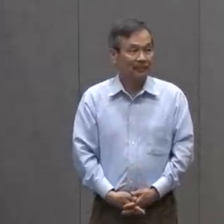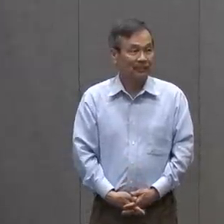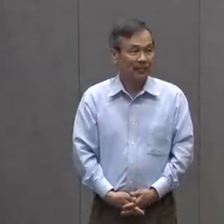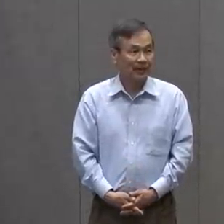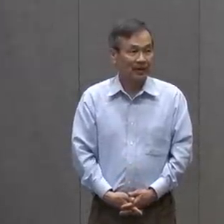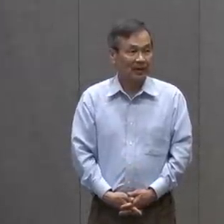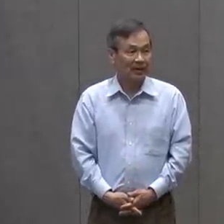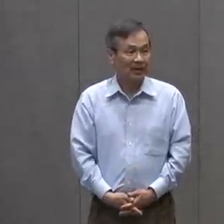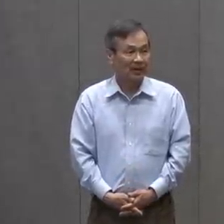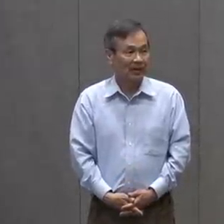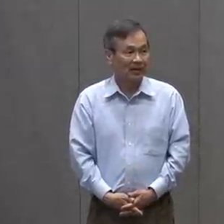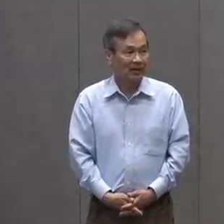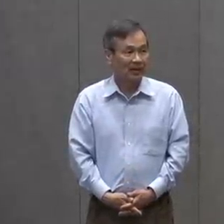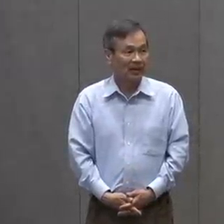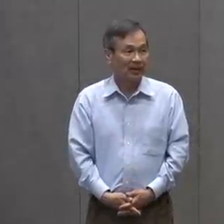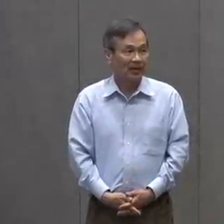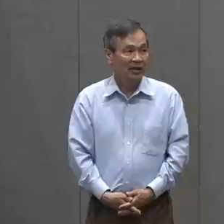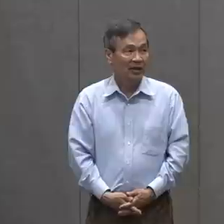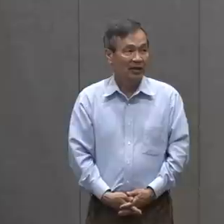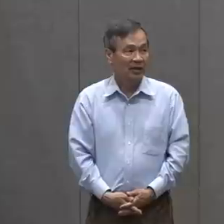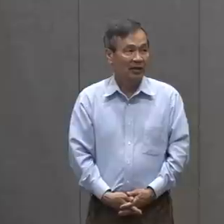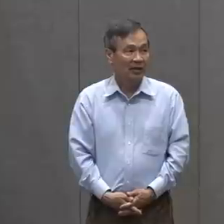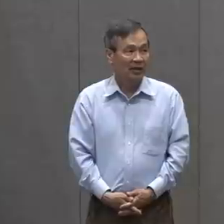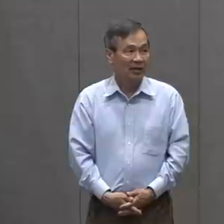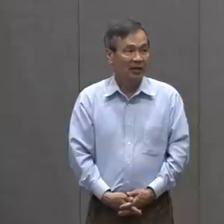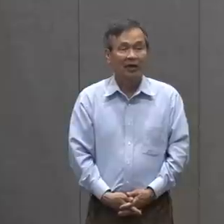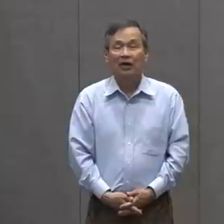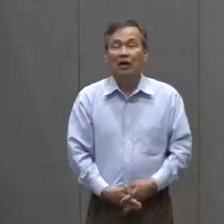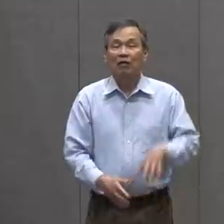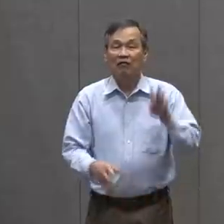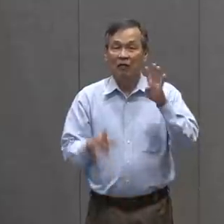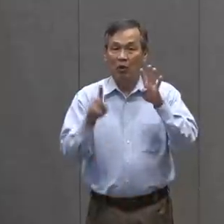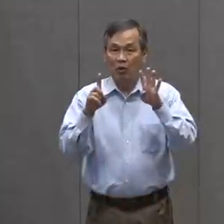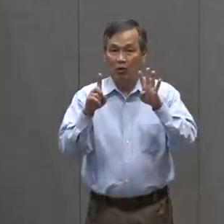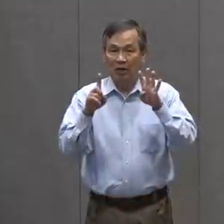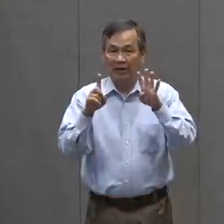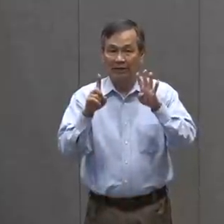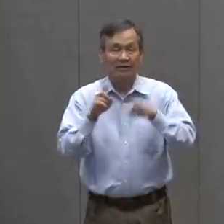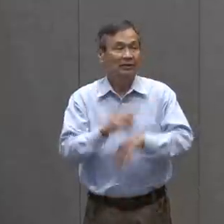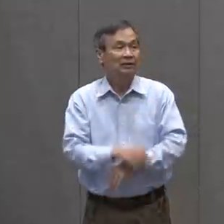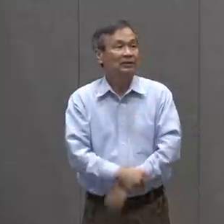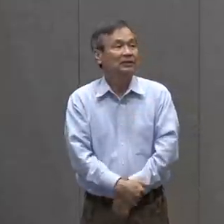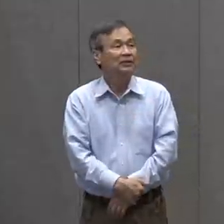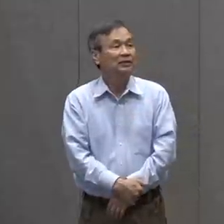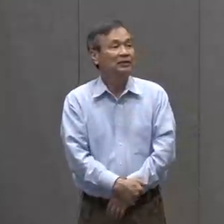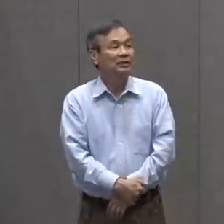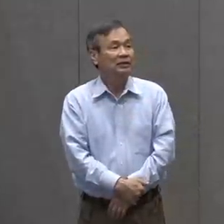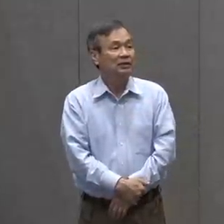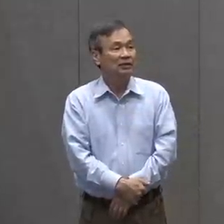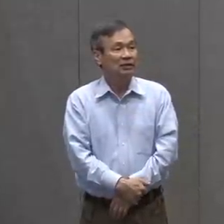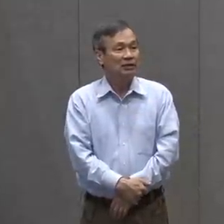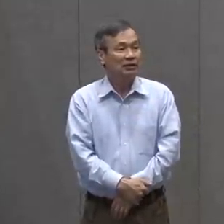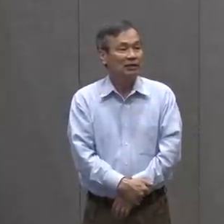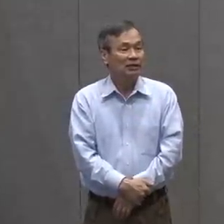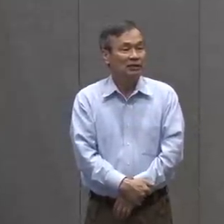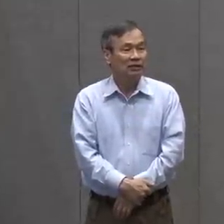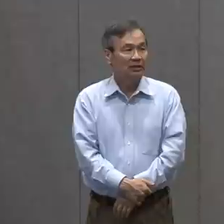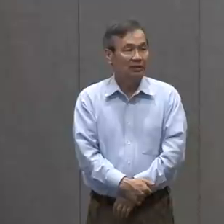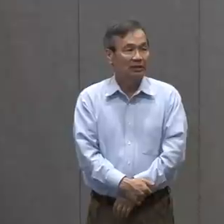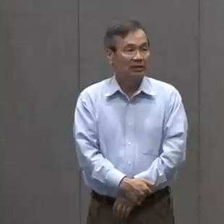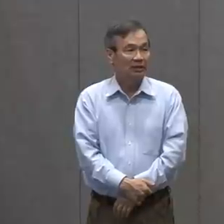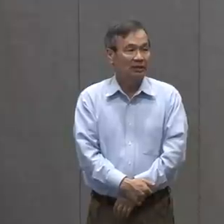my spot. I got a 4 and a 1. 4 and 1 more is